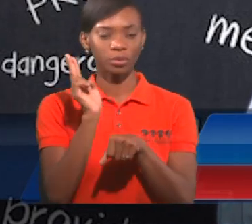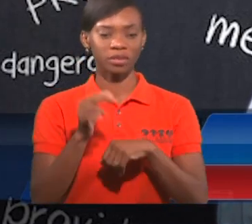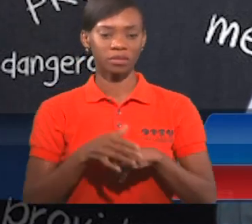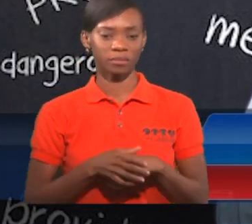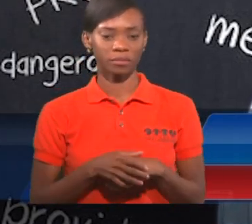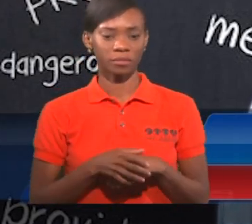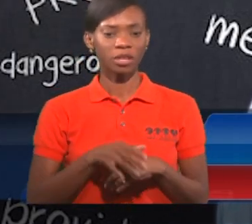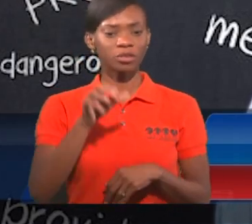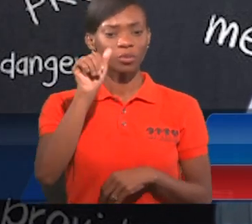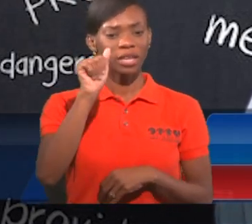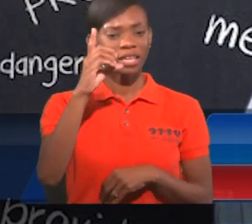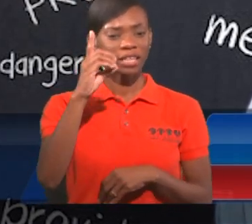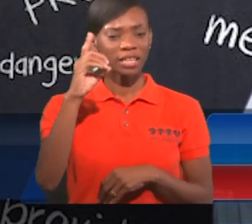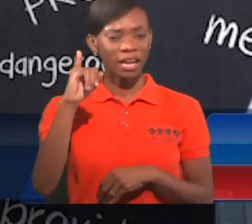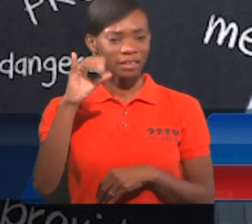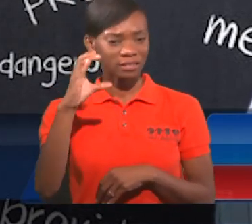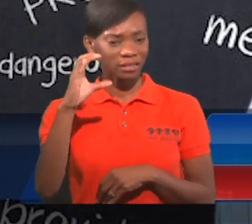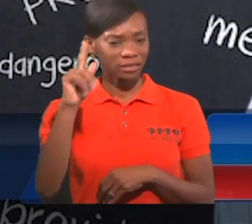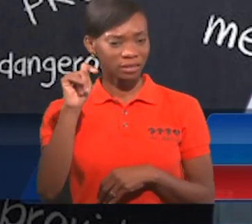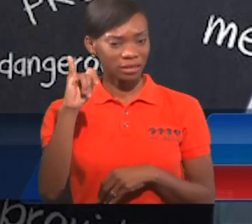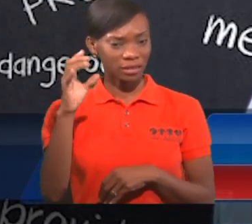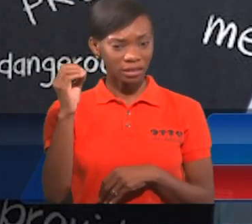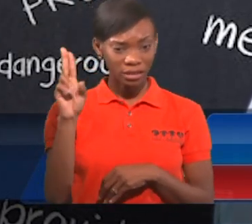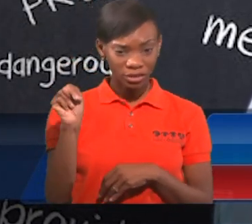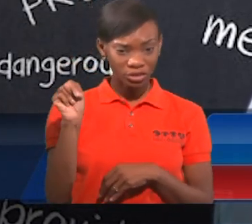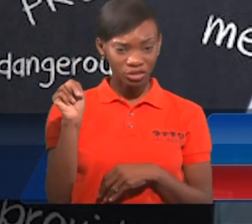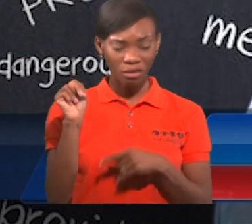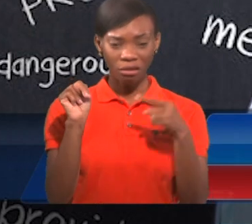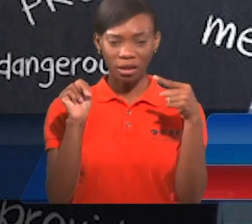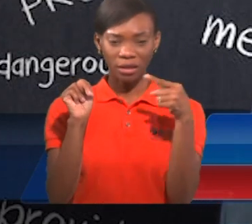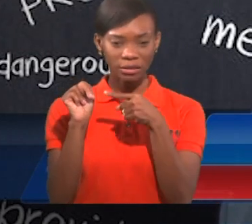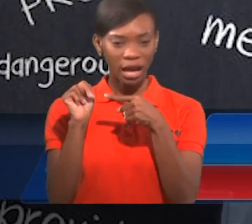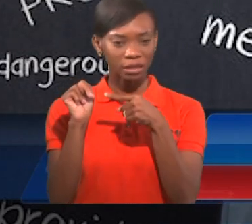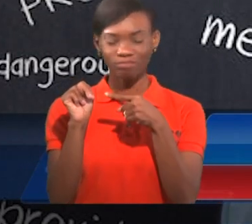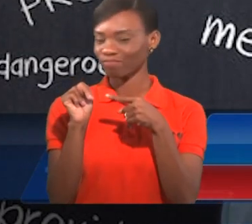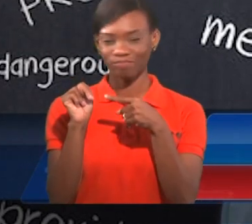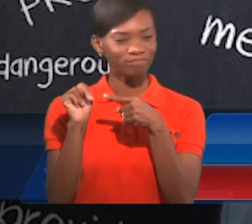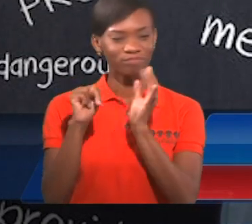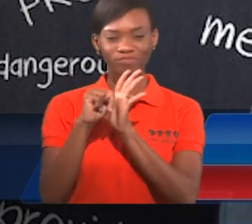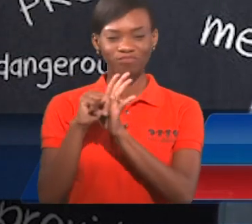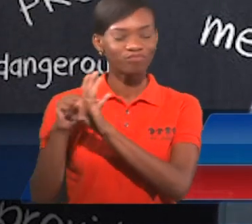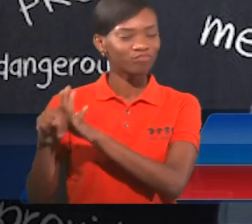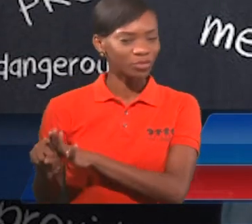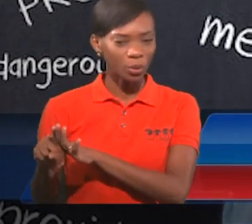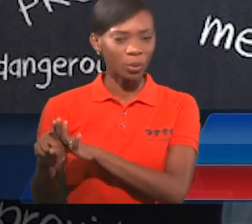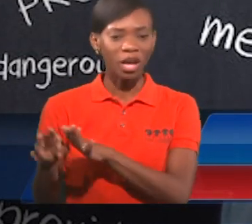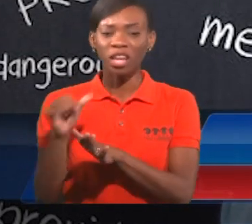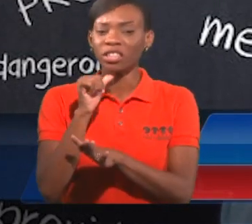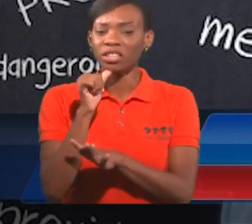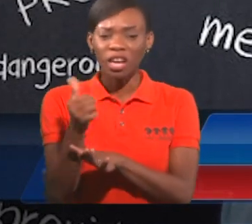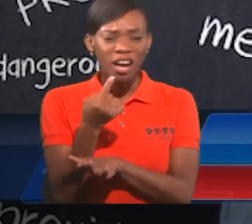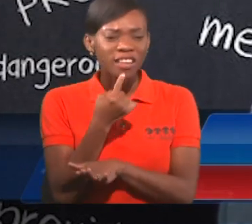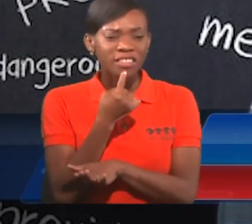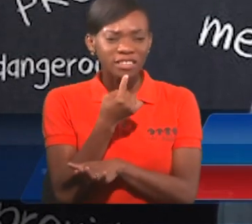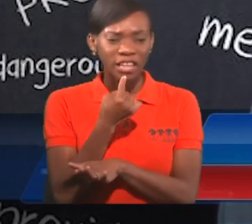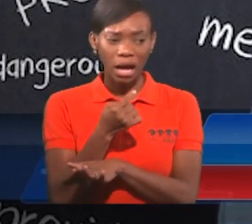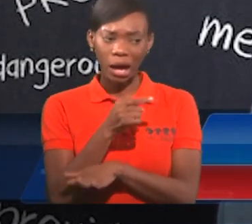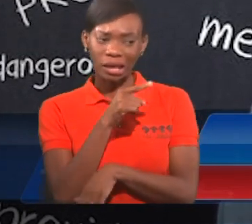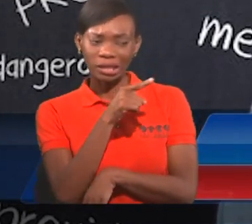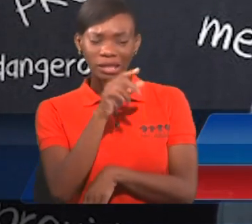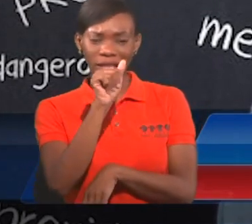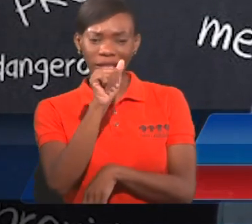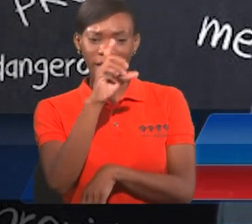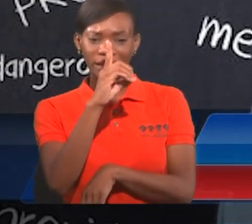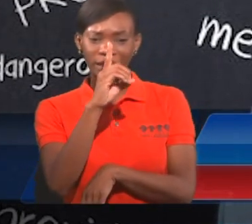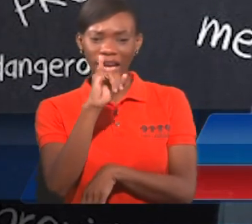lead in, saying, listen, we can no longer as an organization be calling someone addicts or saying that we're doing addiction work. So we're